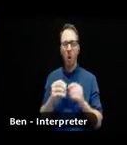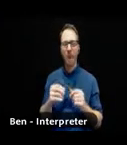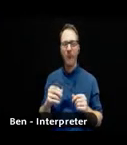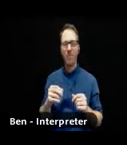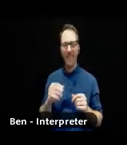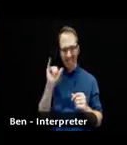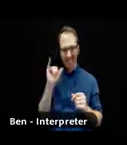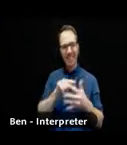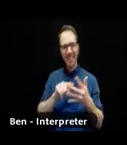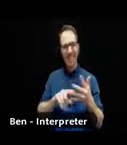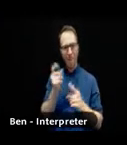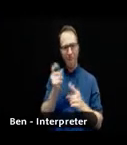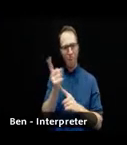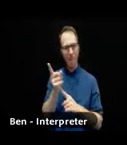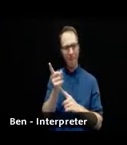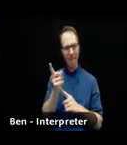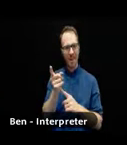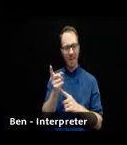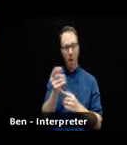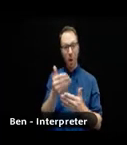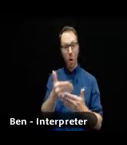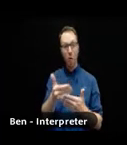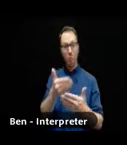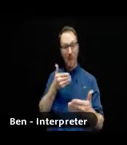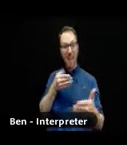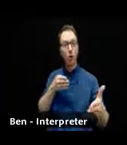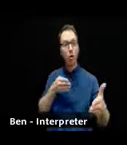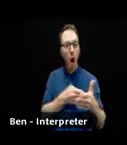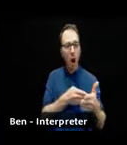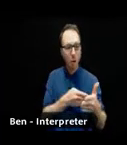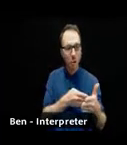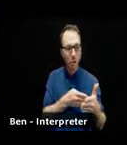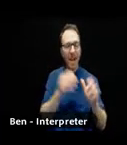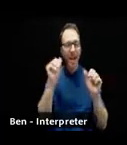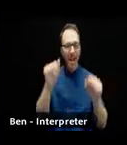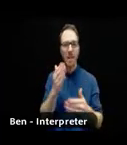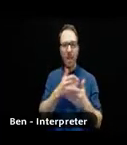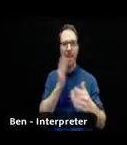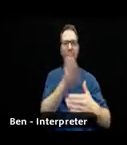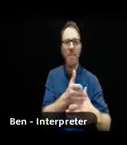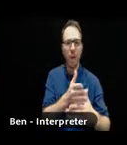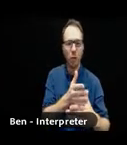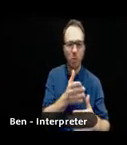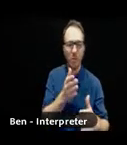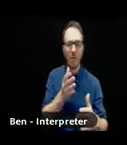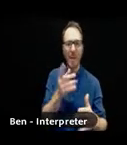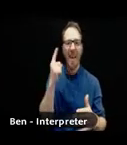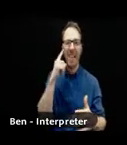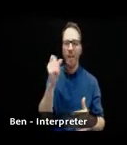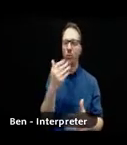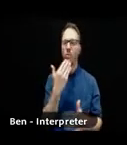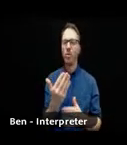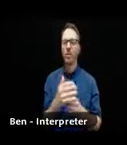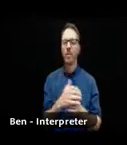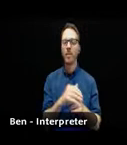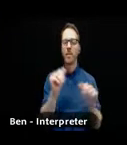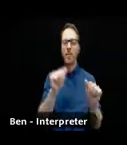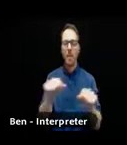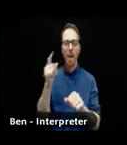are the moments where pre-charge, there can be some intervention. I also think that it's really good potential for